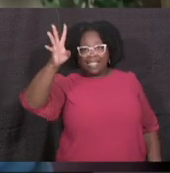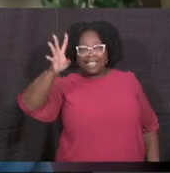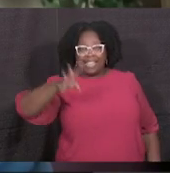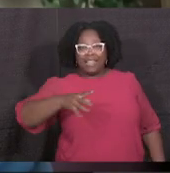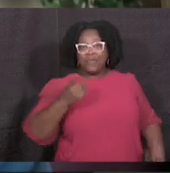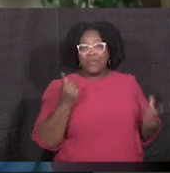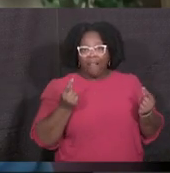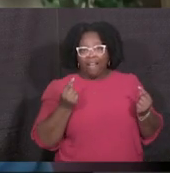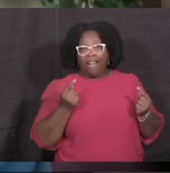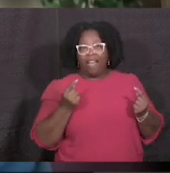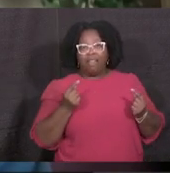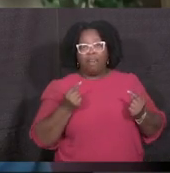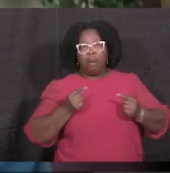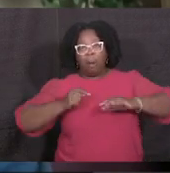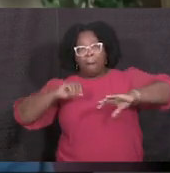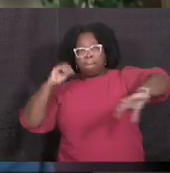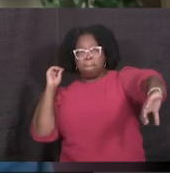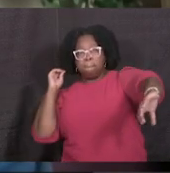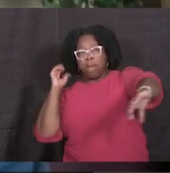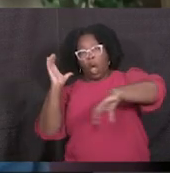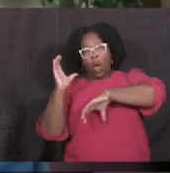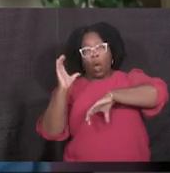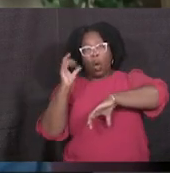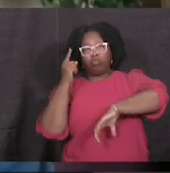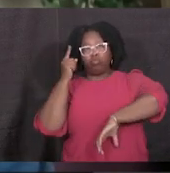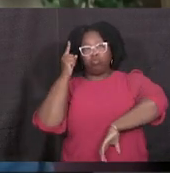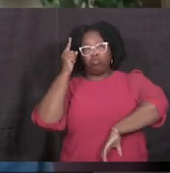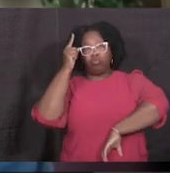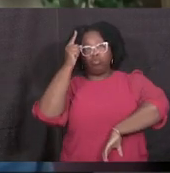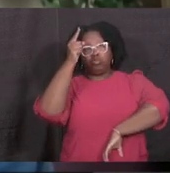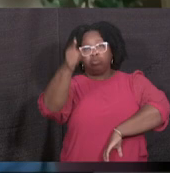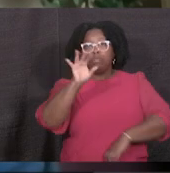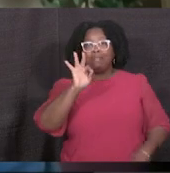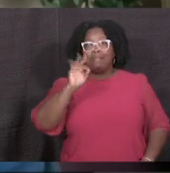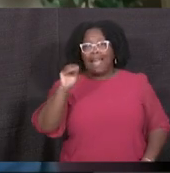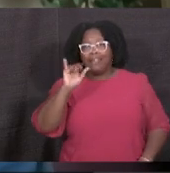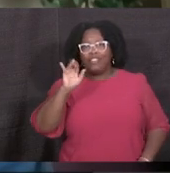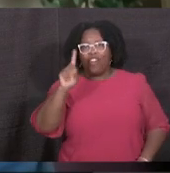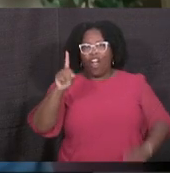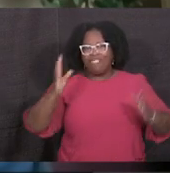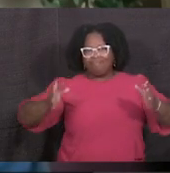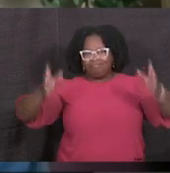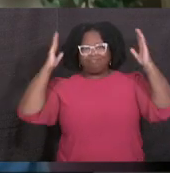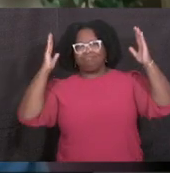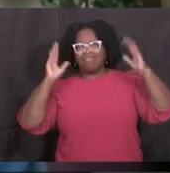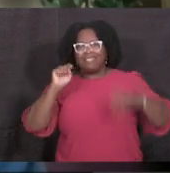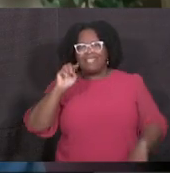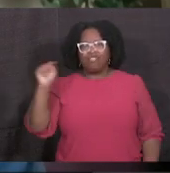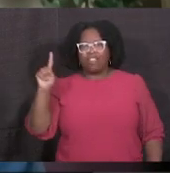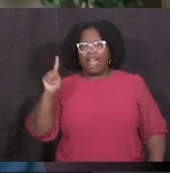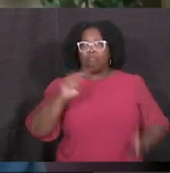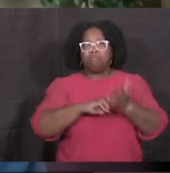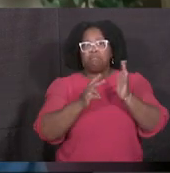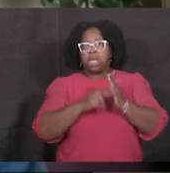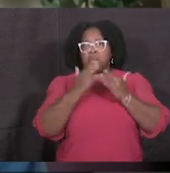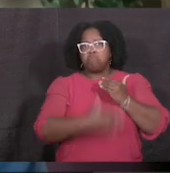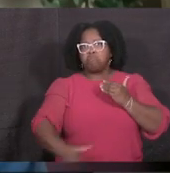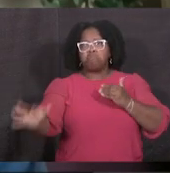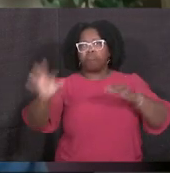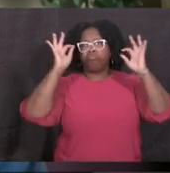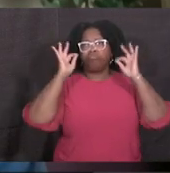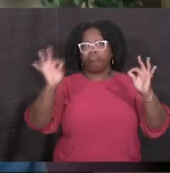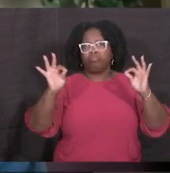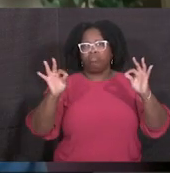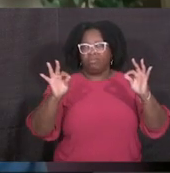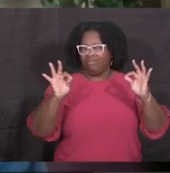90-yard touchdown pass, you know, on the first play of the game, and you just, your career is set, you know. And the truth is your career